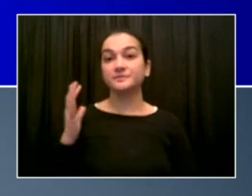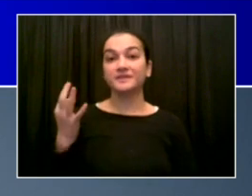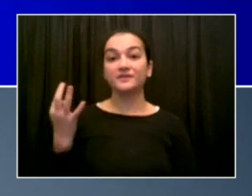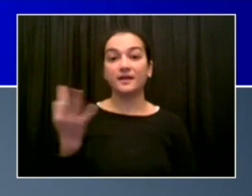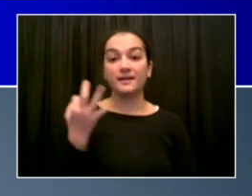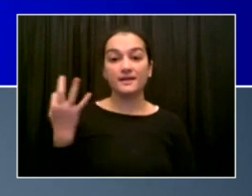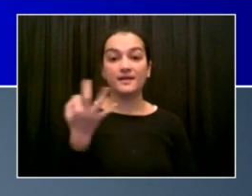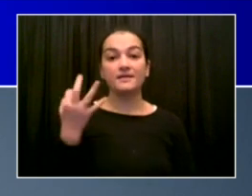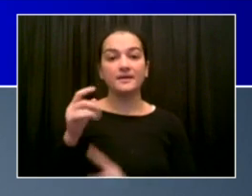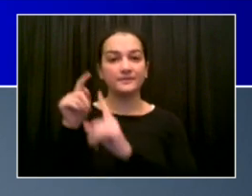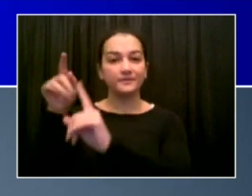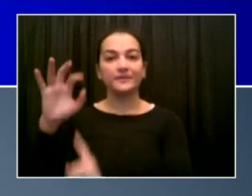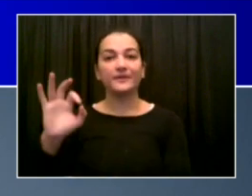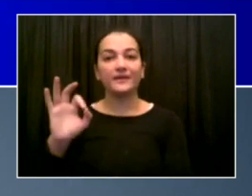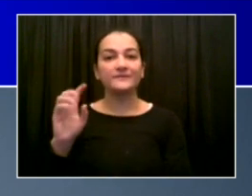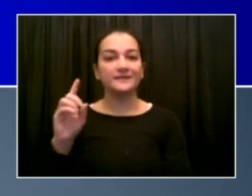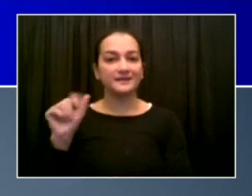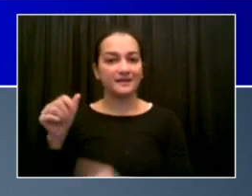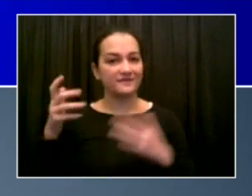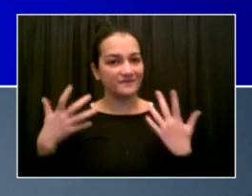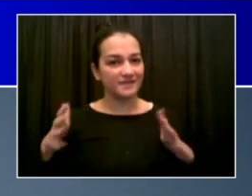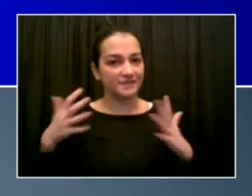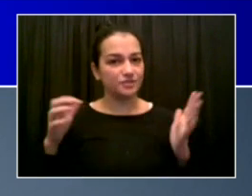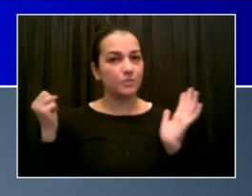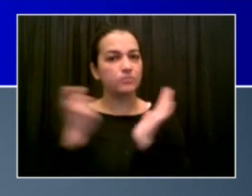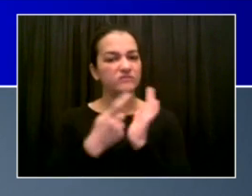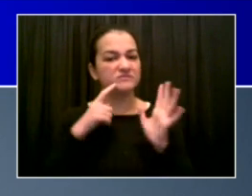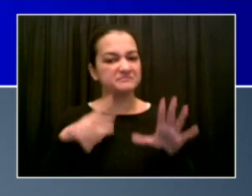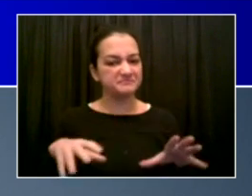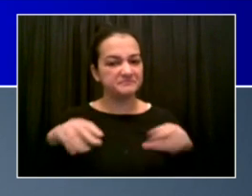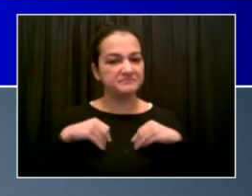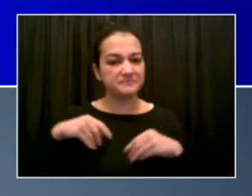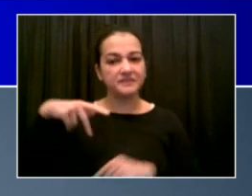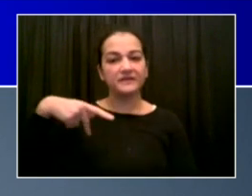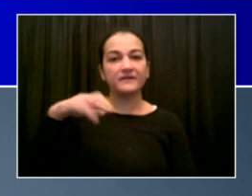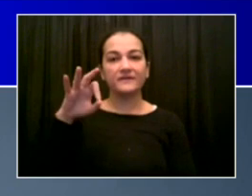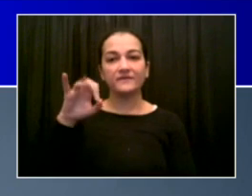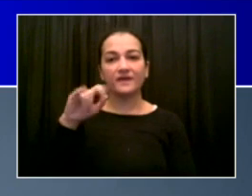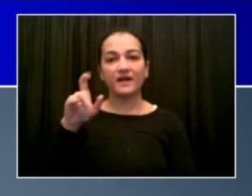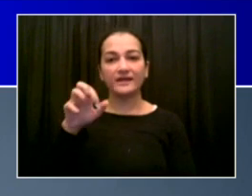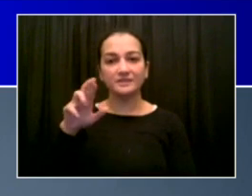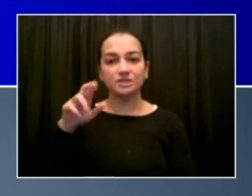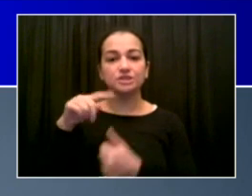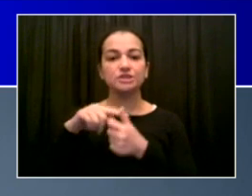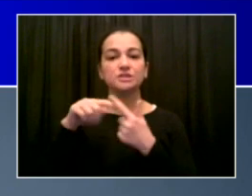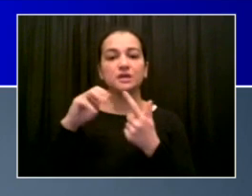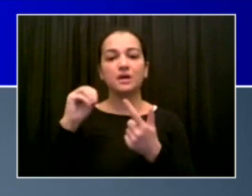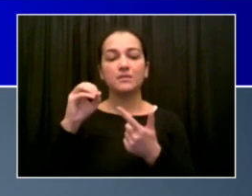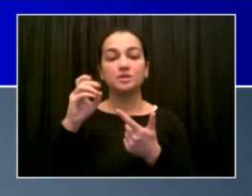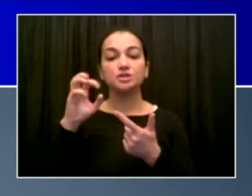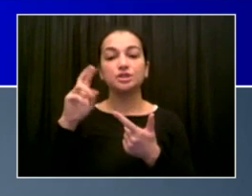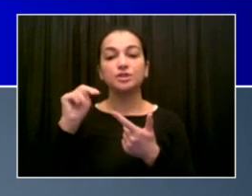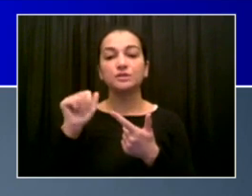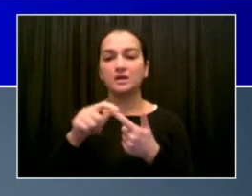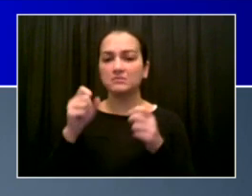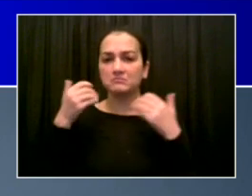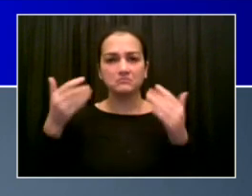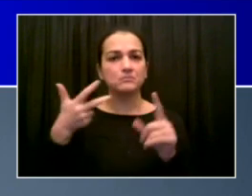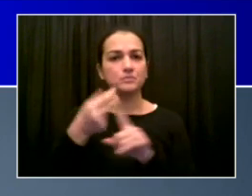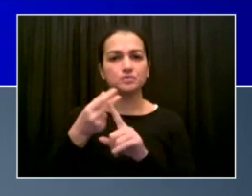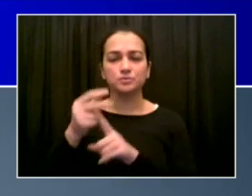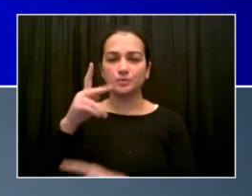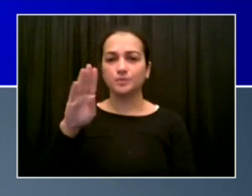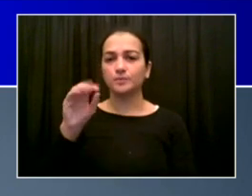said it clearly. Our healthcare leaders said it clearly. We're just going to go out and make sure everyone who wants a booster gets a booster. We need